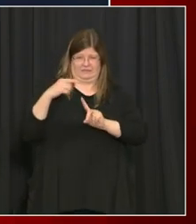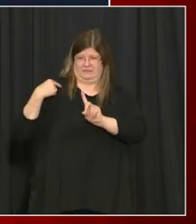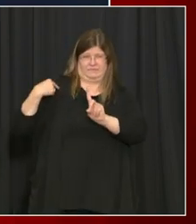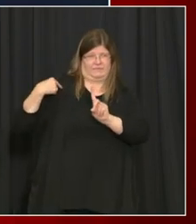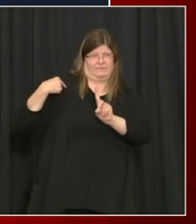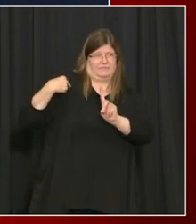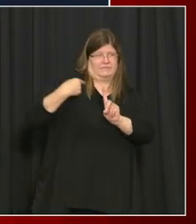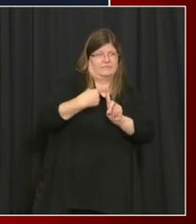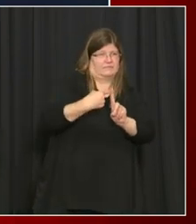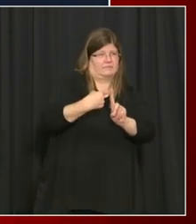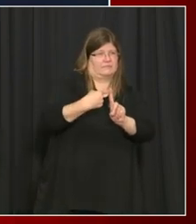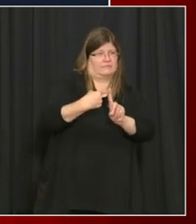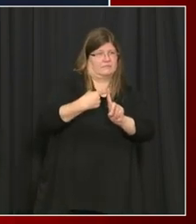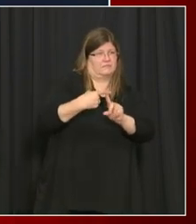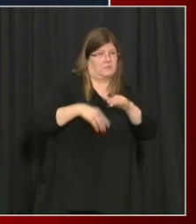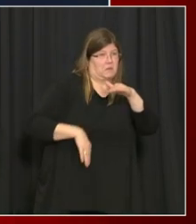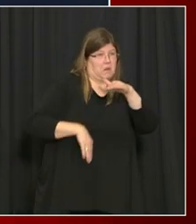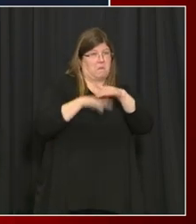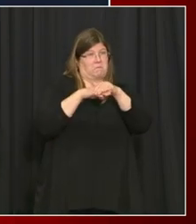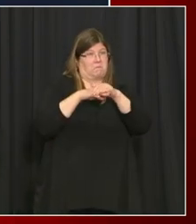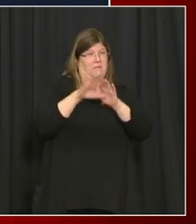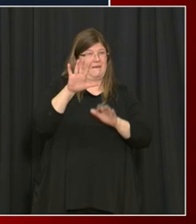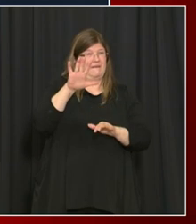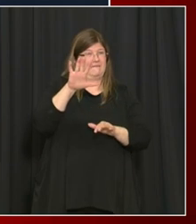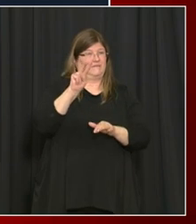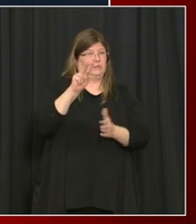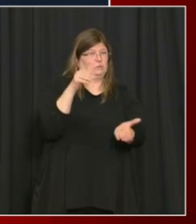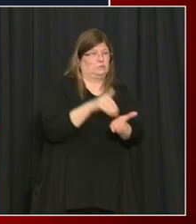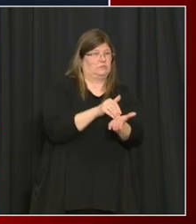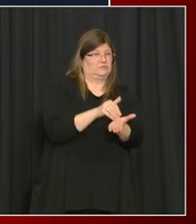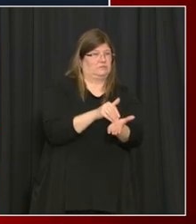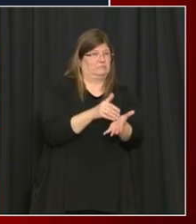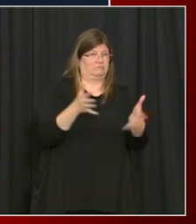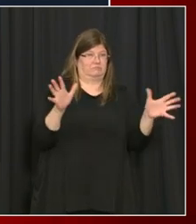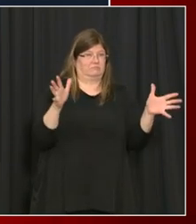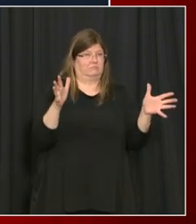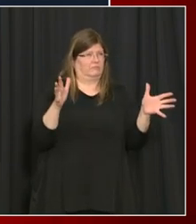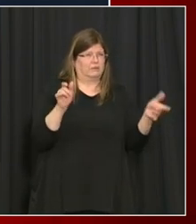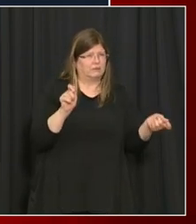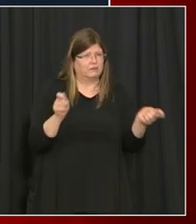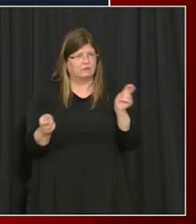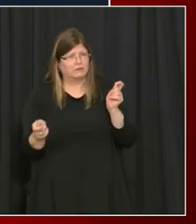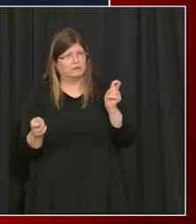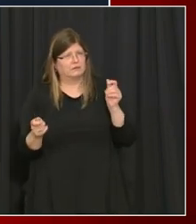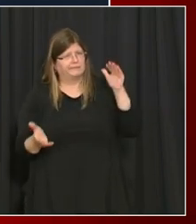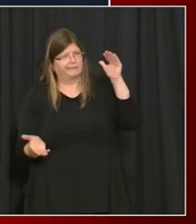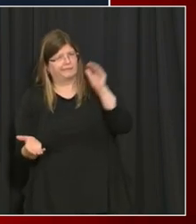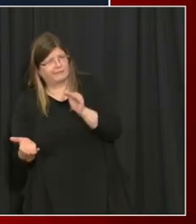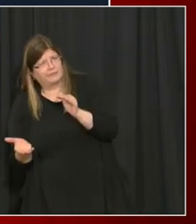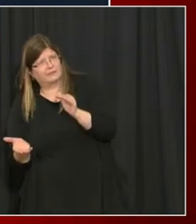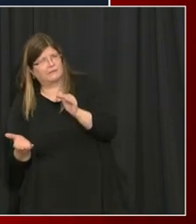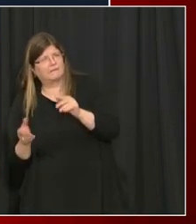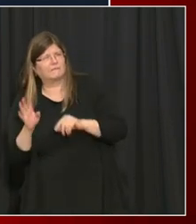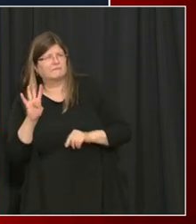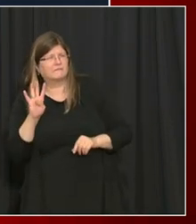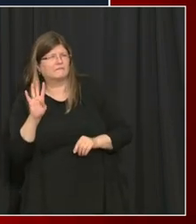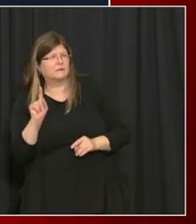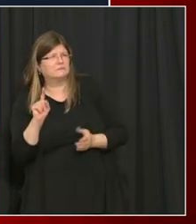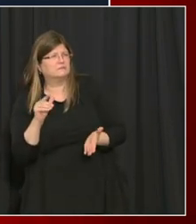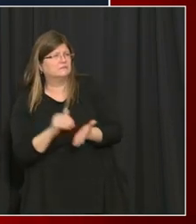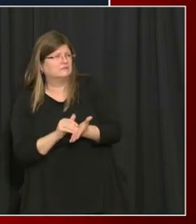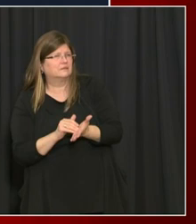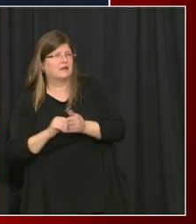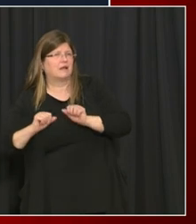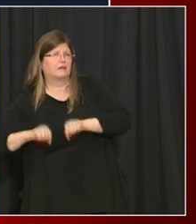reported up to about 52,000, and then they were revised downward down to about 41,000.